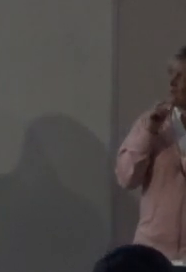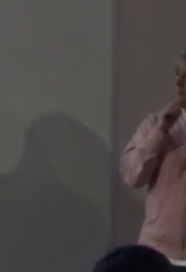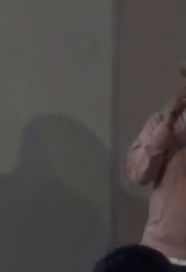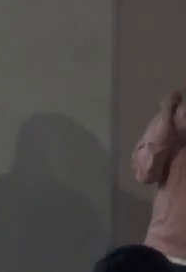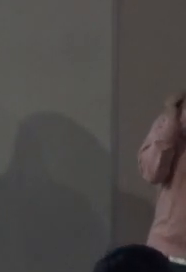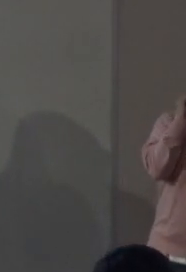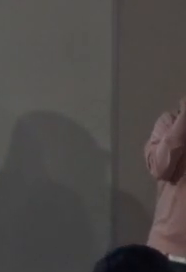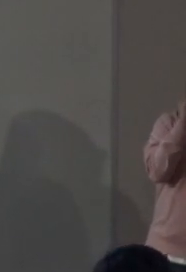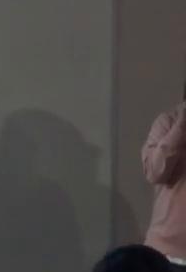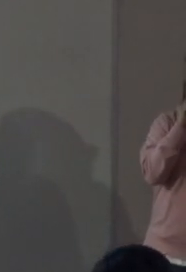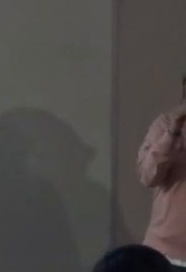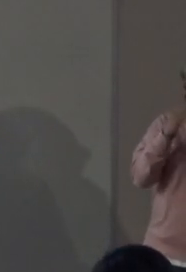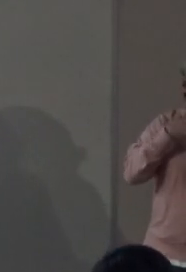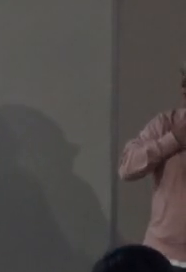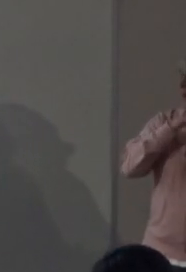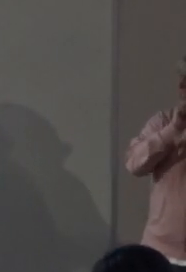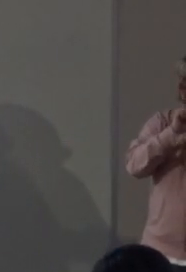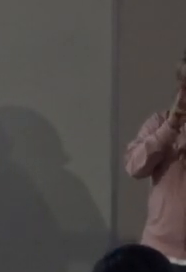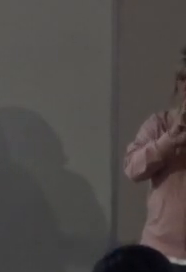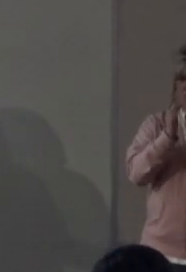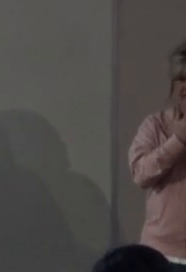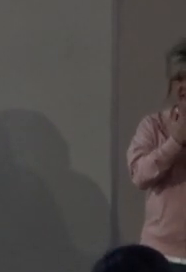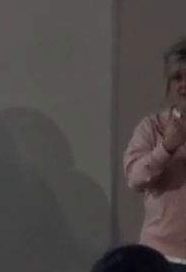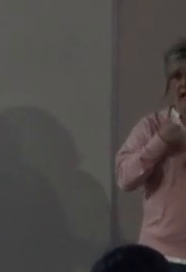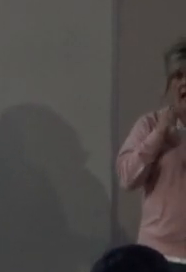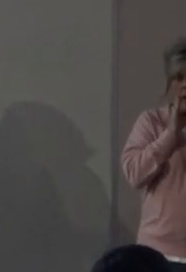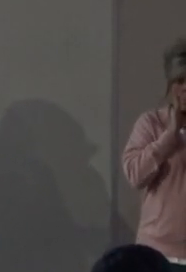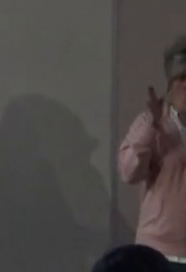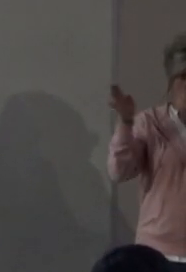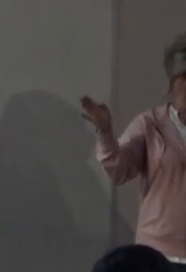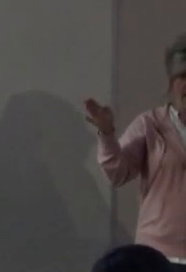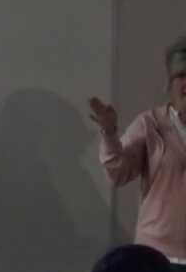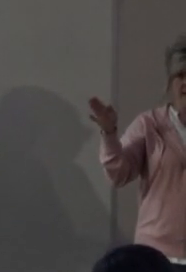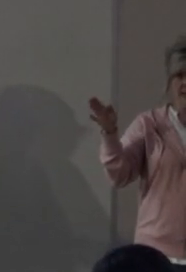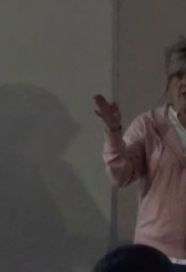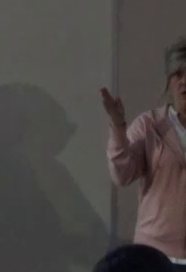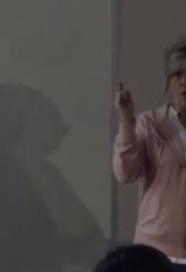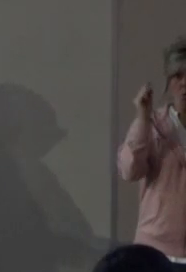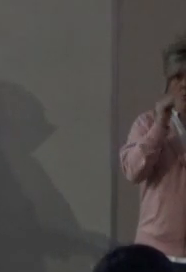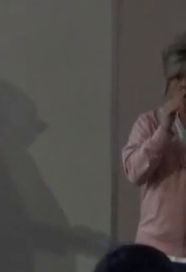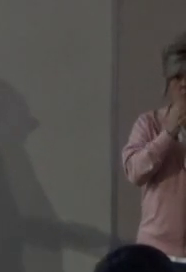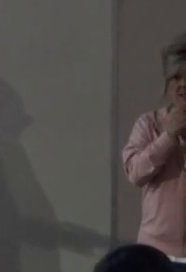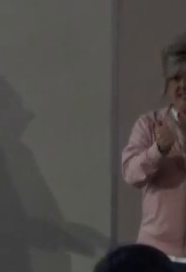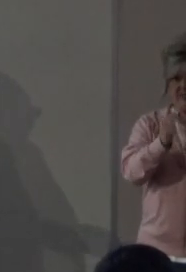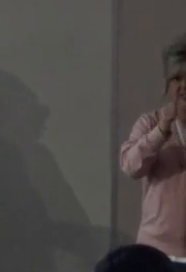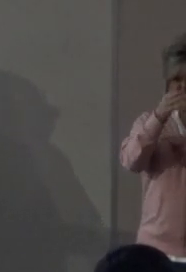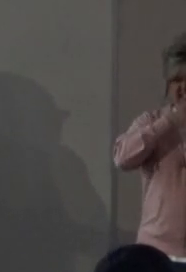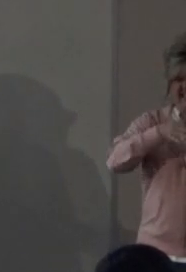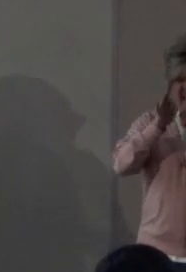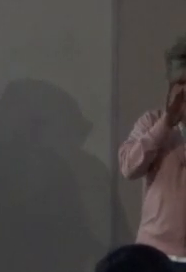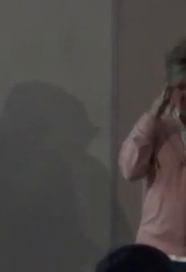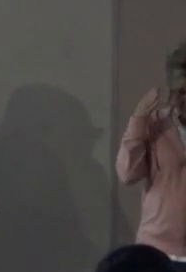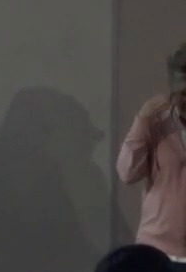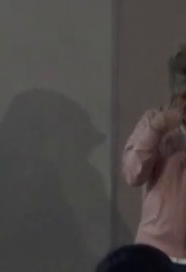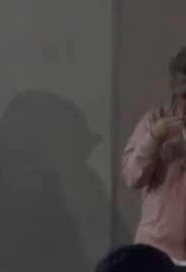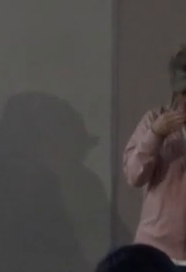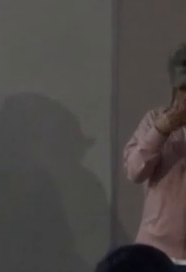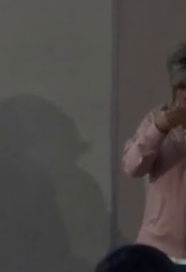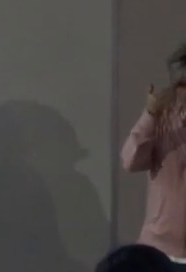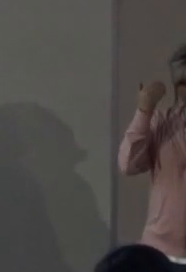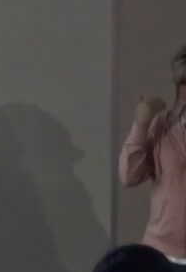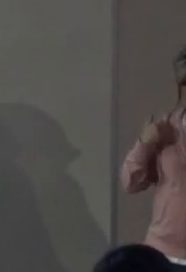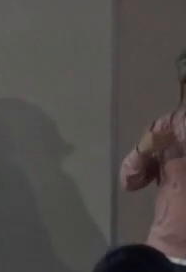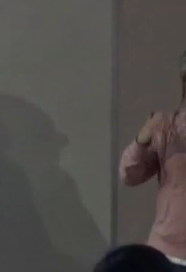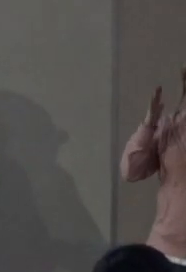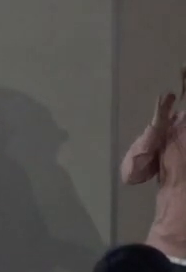would say I kind of widened my skills less than fine-tune them because previously in